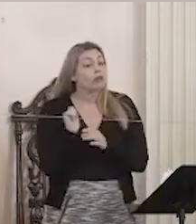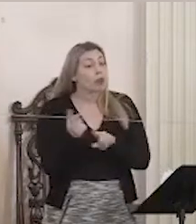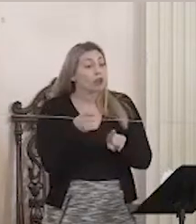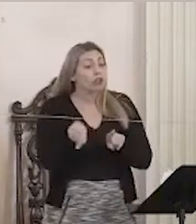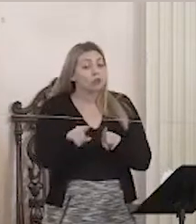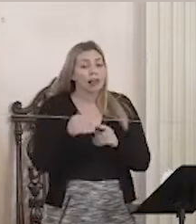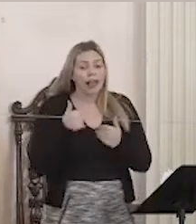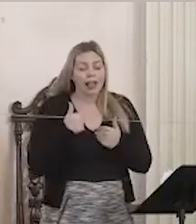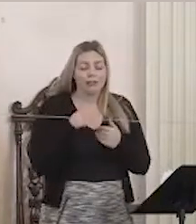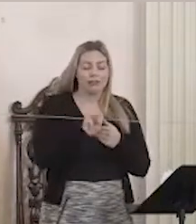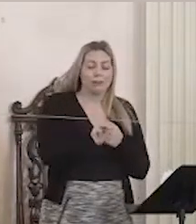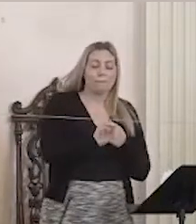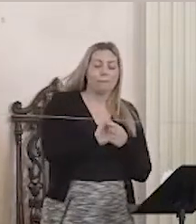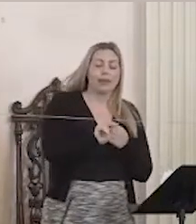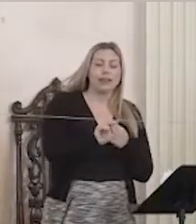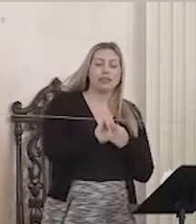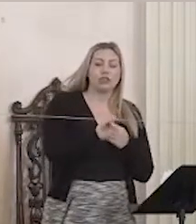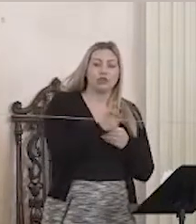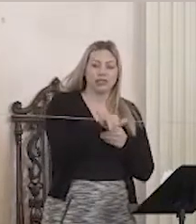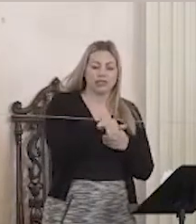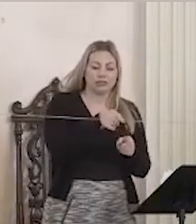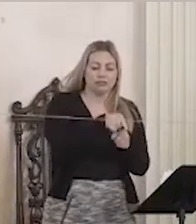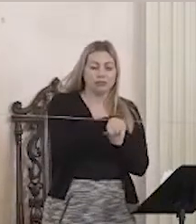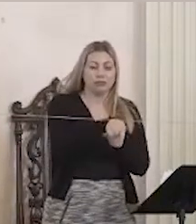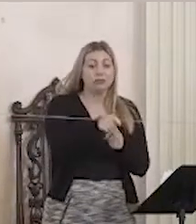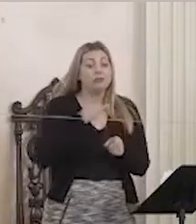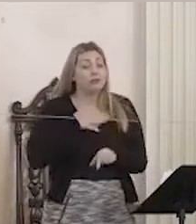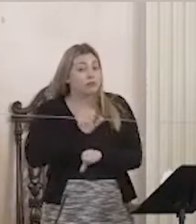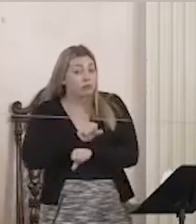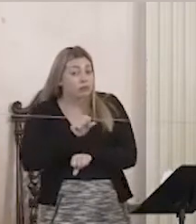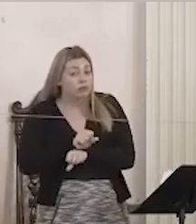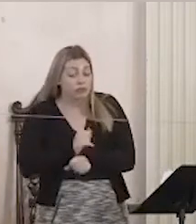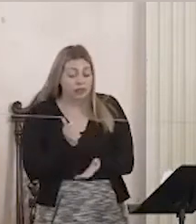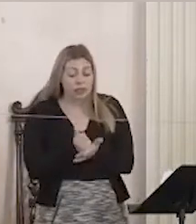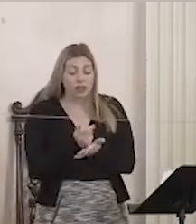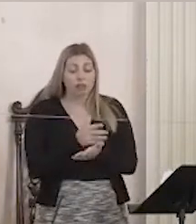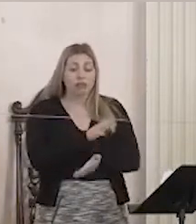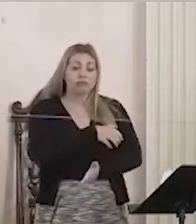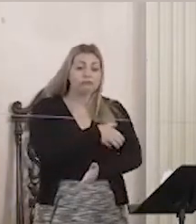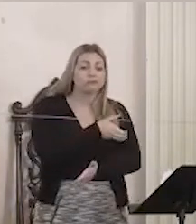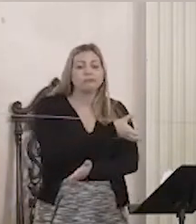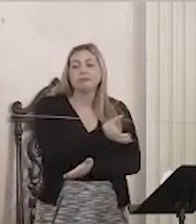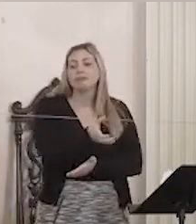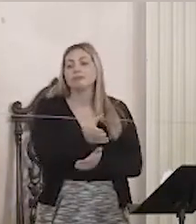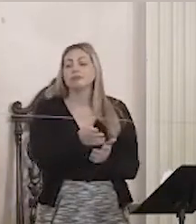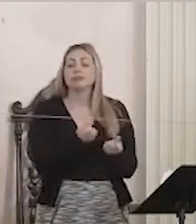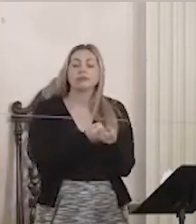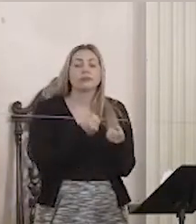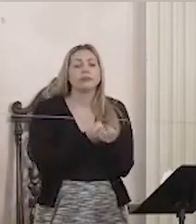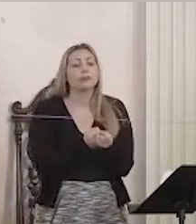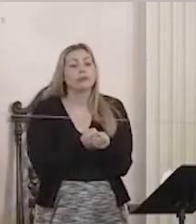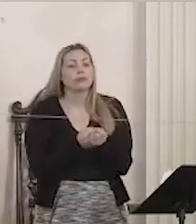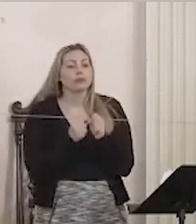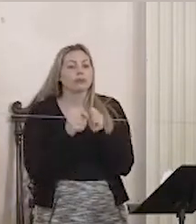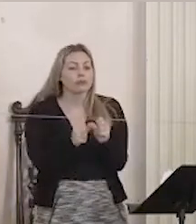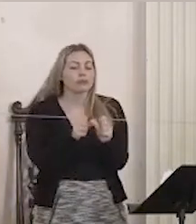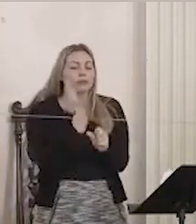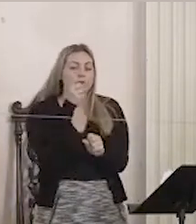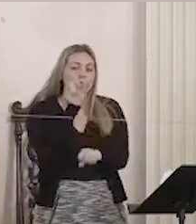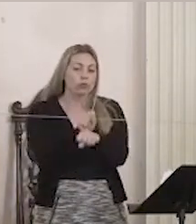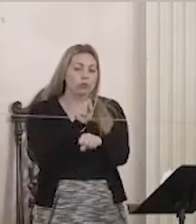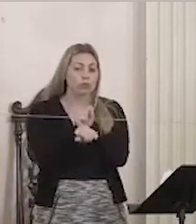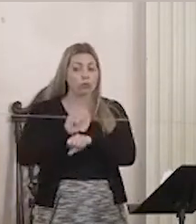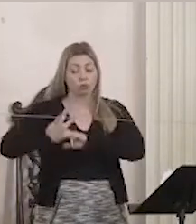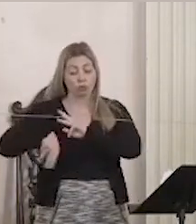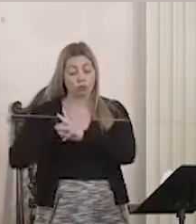a ministry, and it's my job to help equip, support, and sustain you for the work of